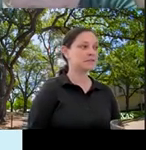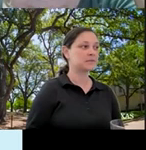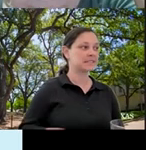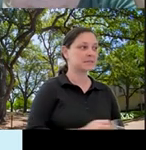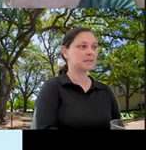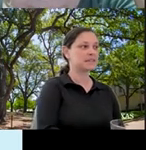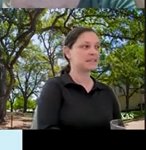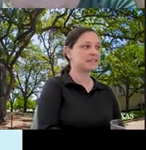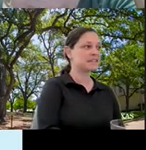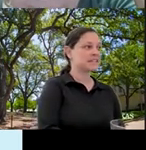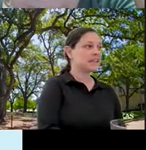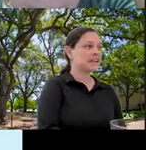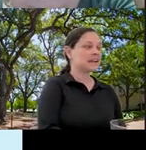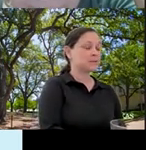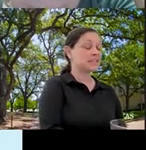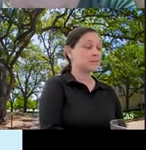including those with disabilities.